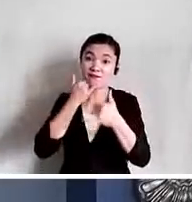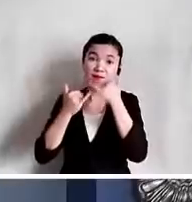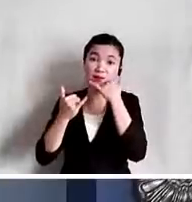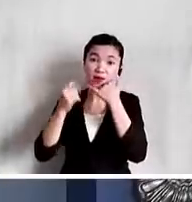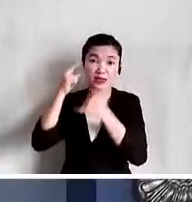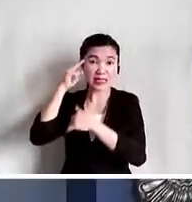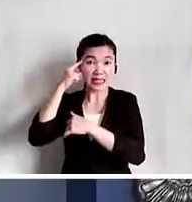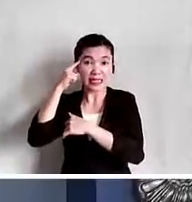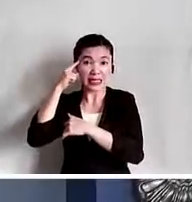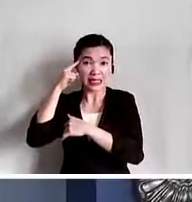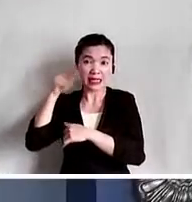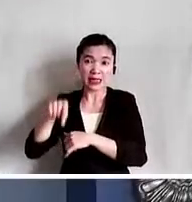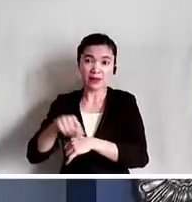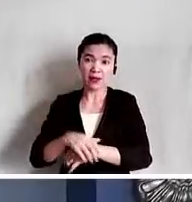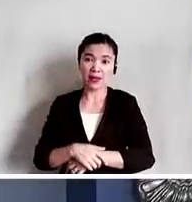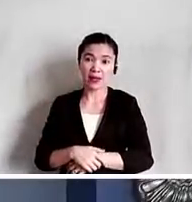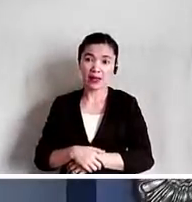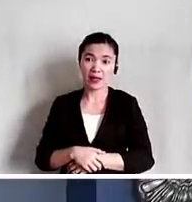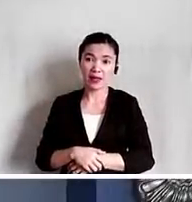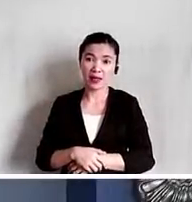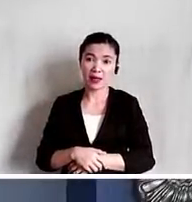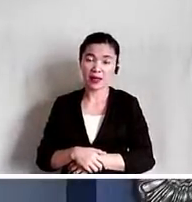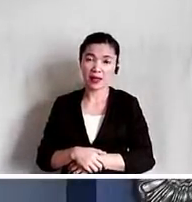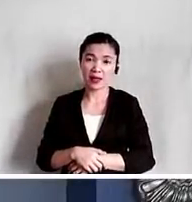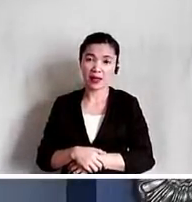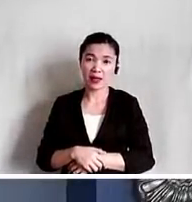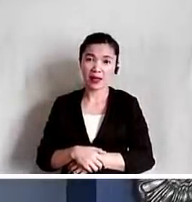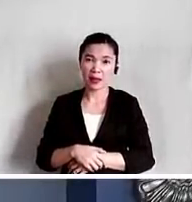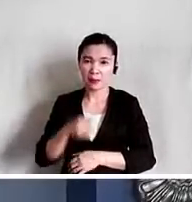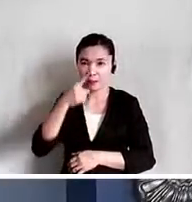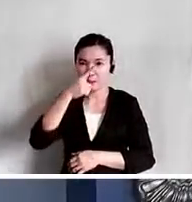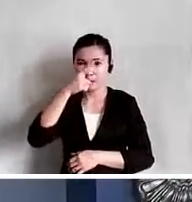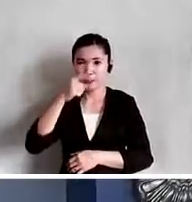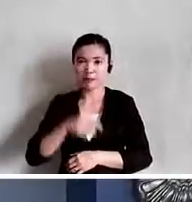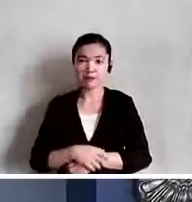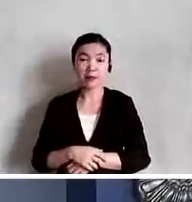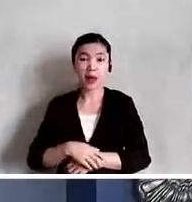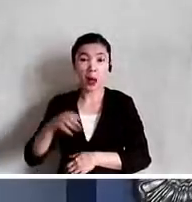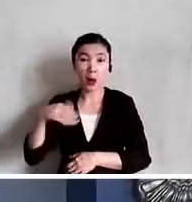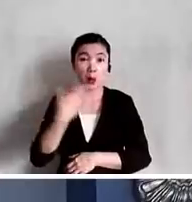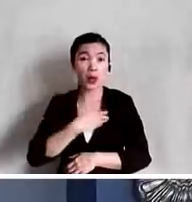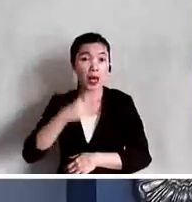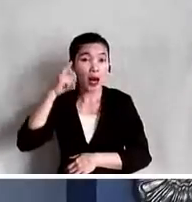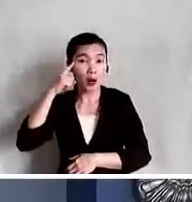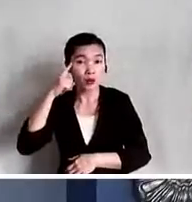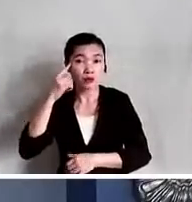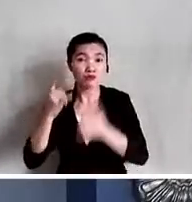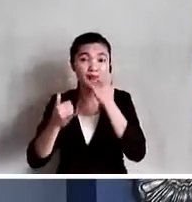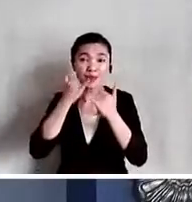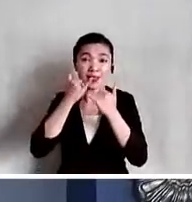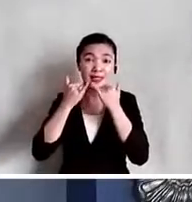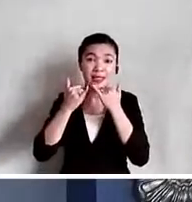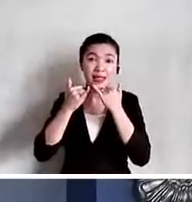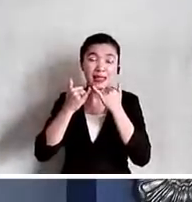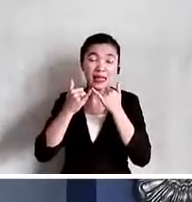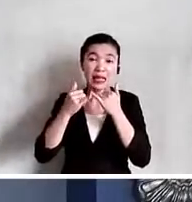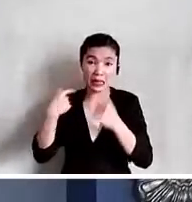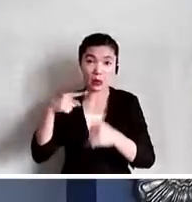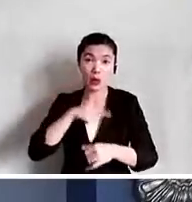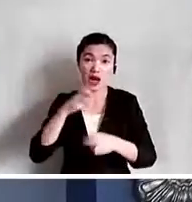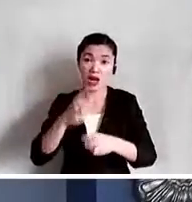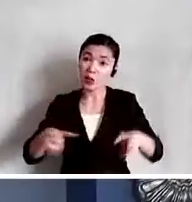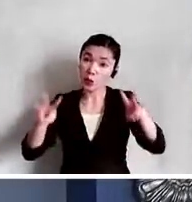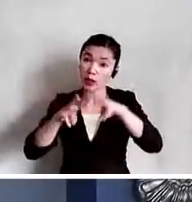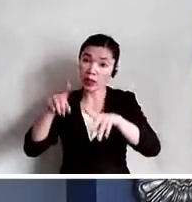No? Kay wala gyud ba usab ang pamaagi sa paghigugma sa Dios alang